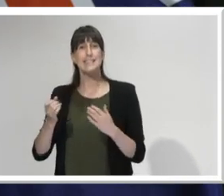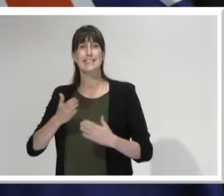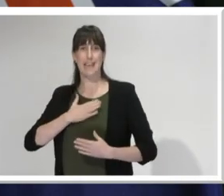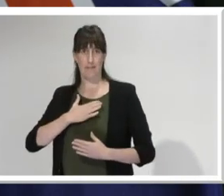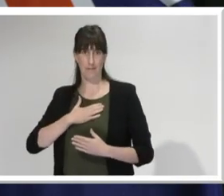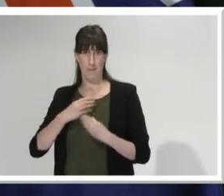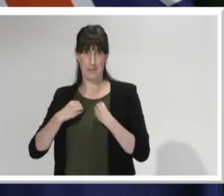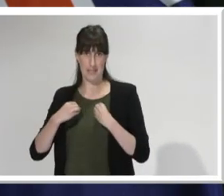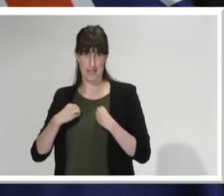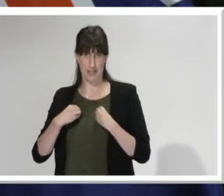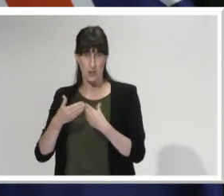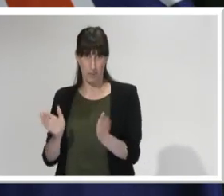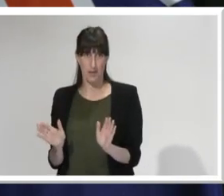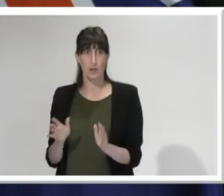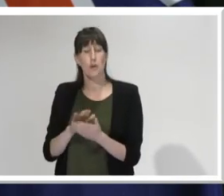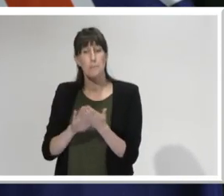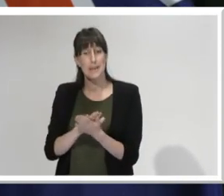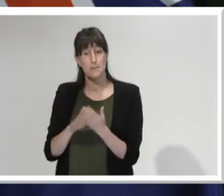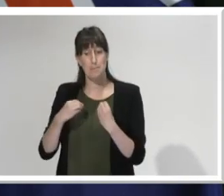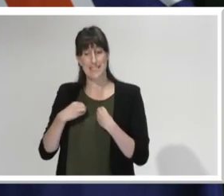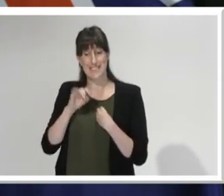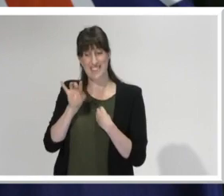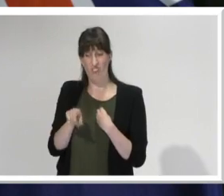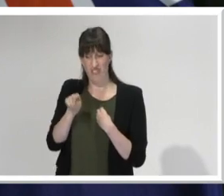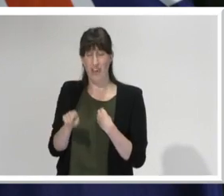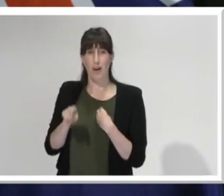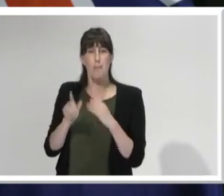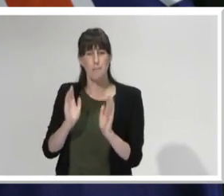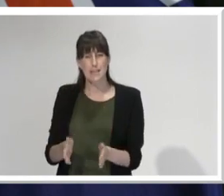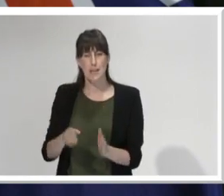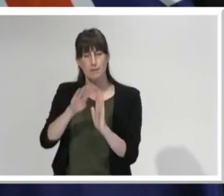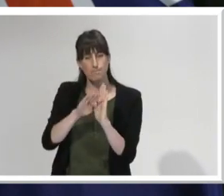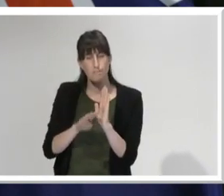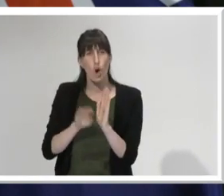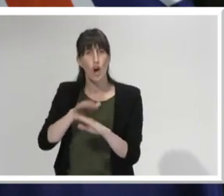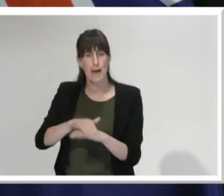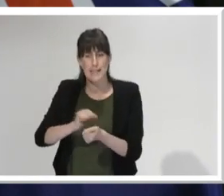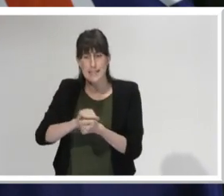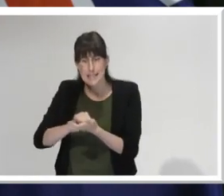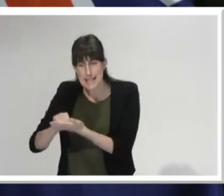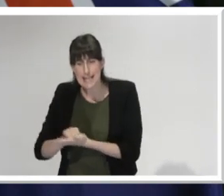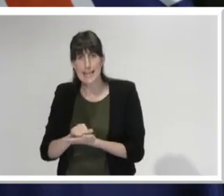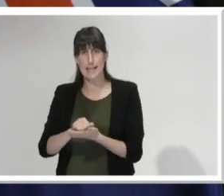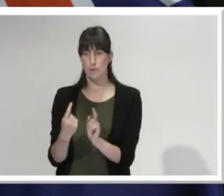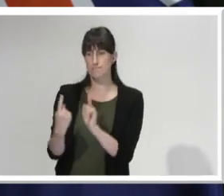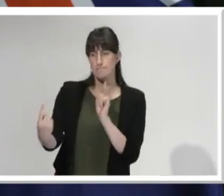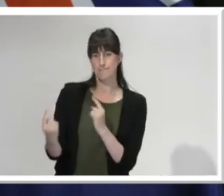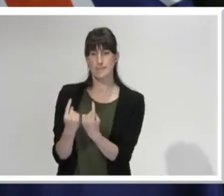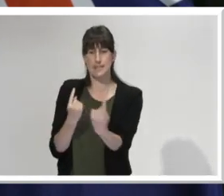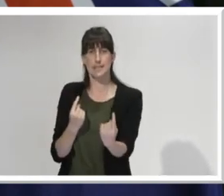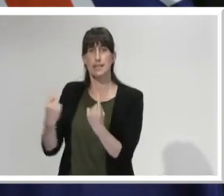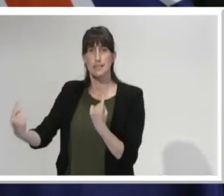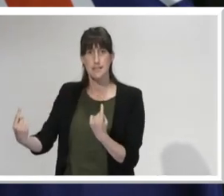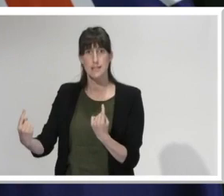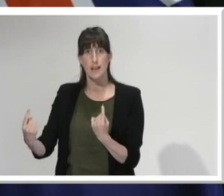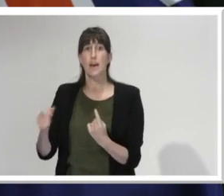hygiene, cleaning regimes and social distancing within their workplaces. We'll be putting in place some support through MB, and I'll say more on